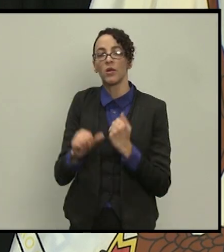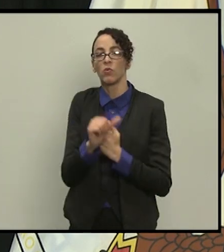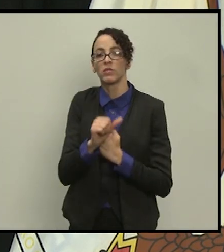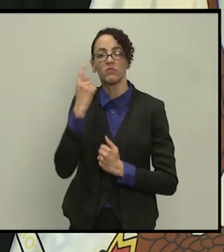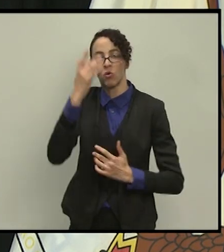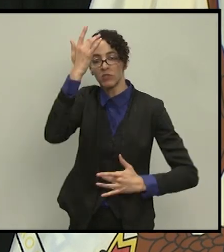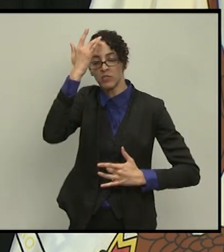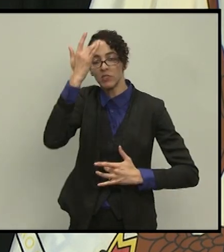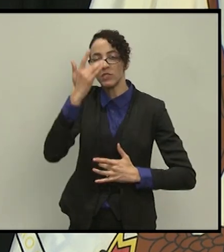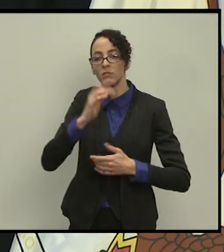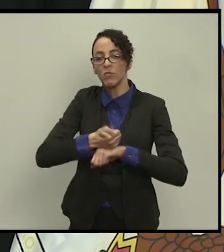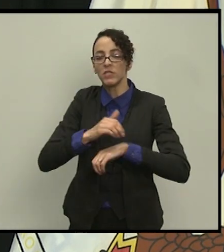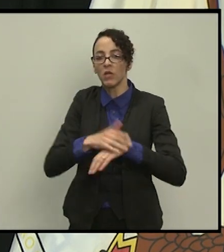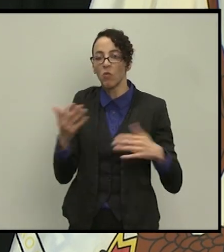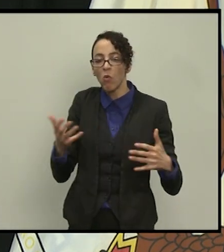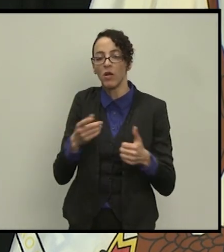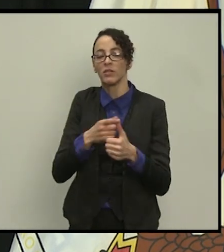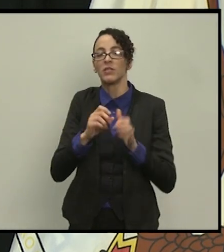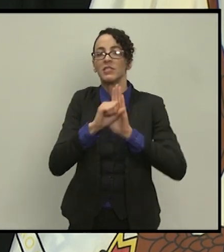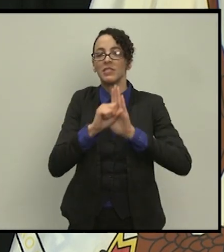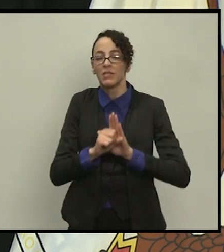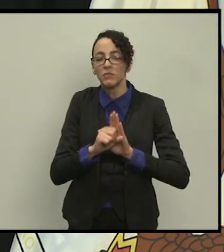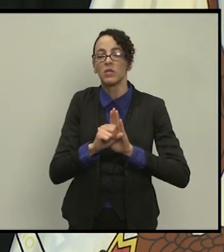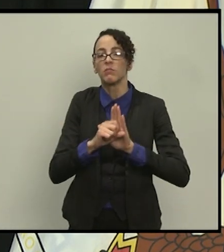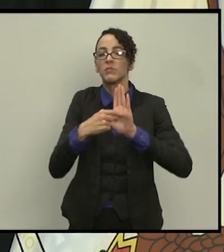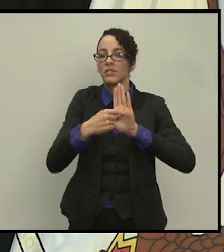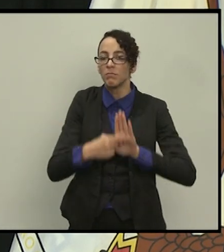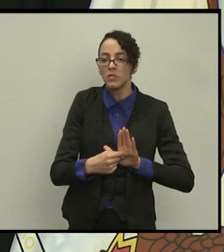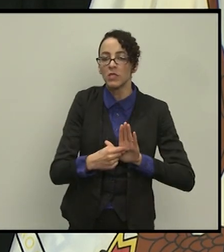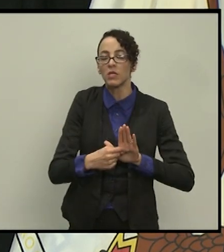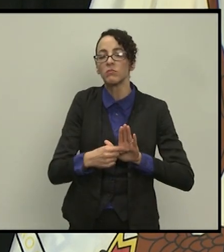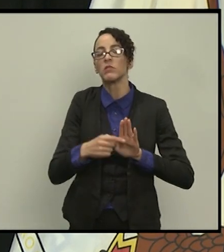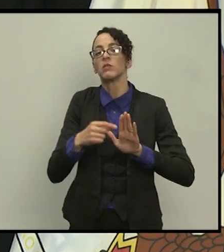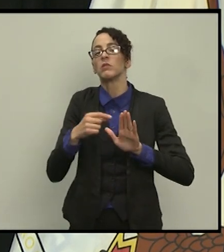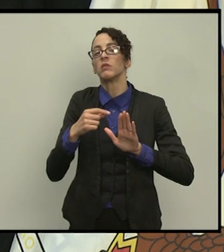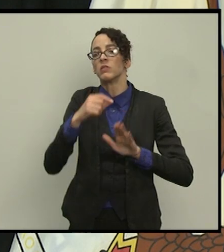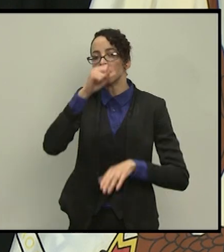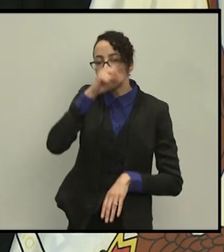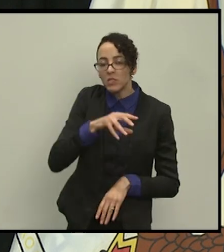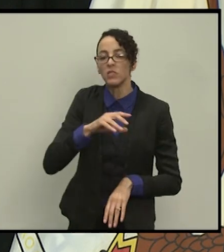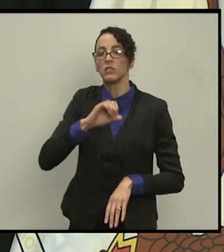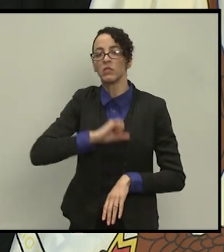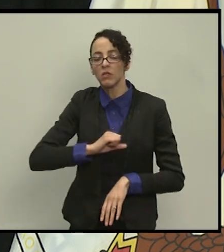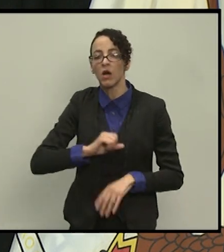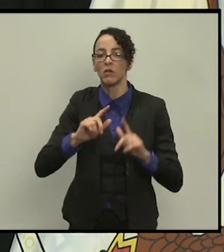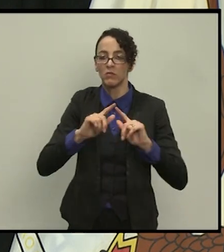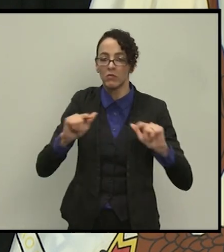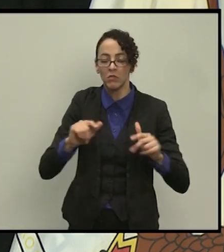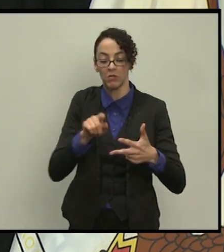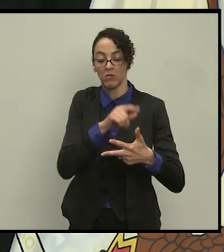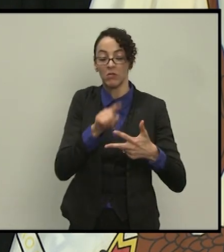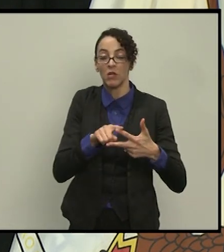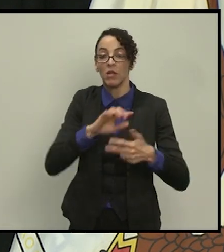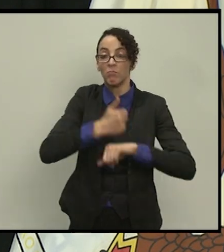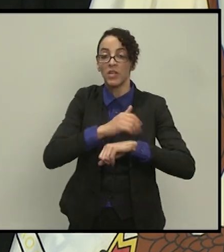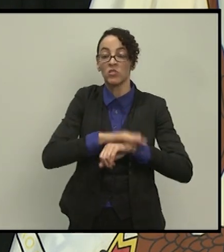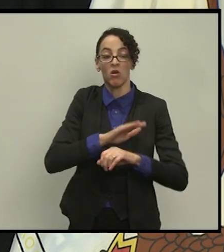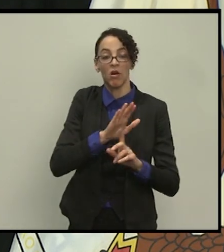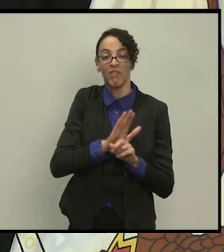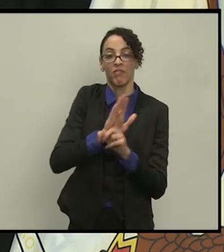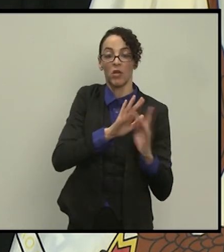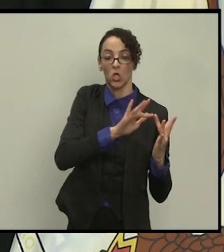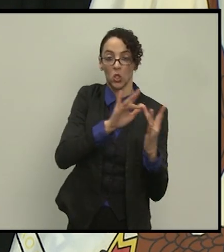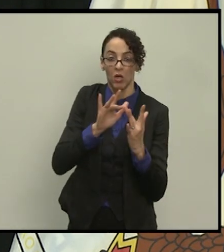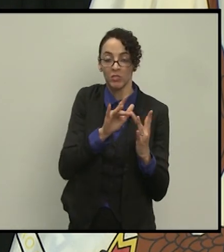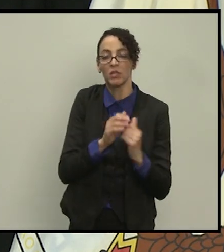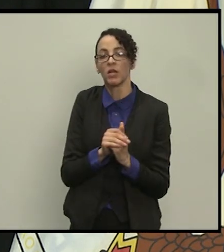their close contacts. And we, as I said, we will be expanding testing criteria as our supply chain, as the